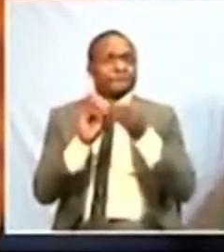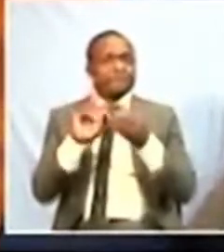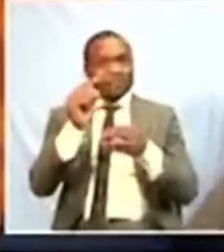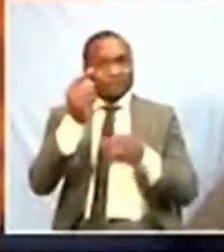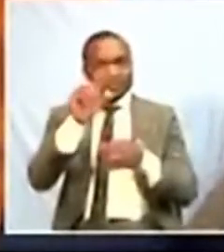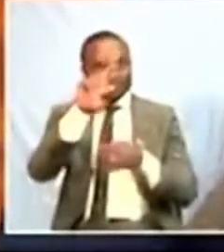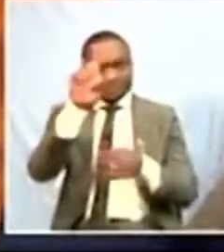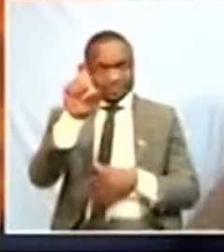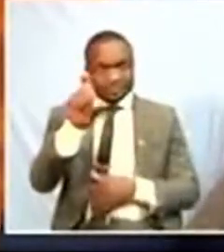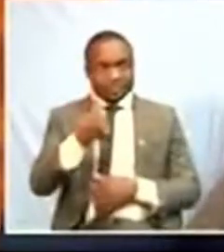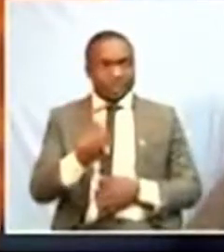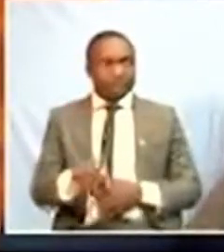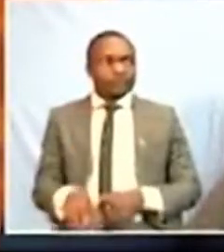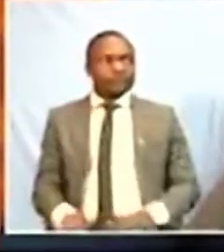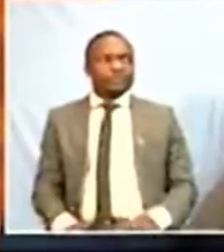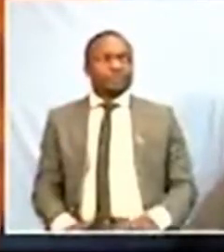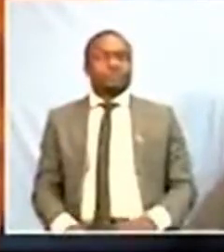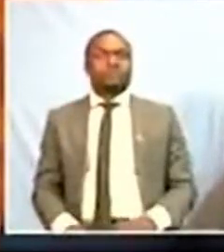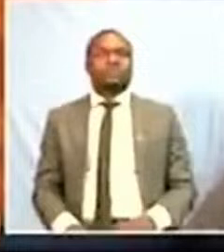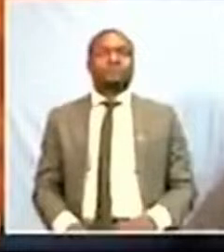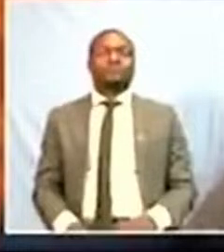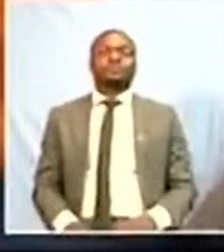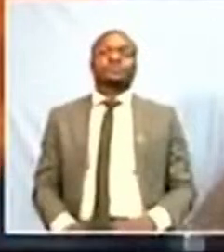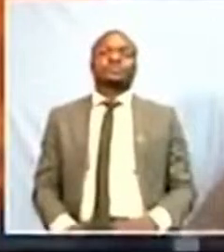question. Director Engineering.